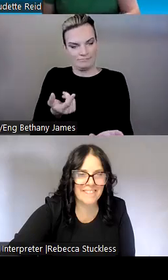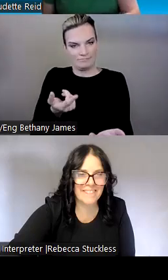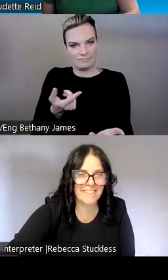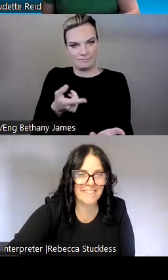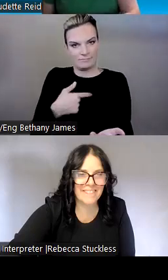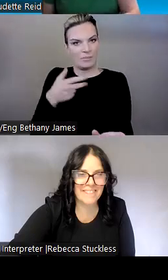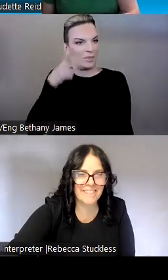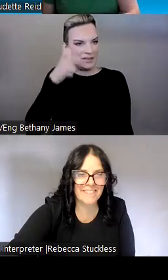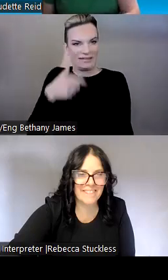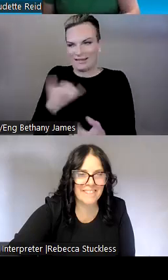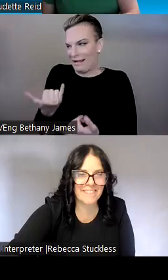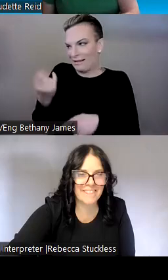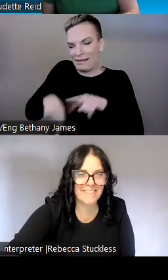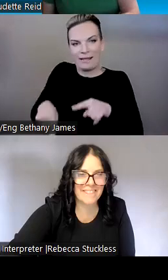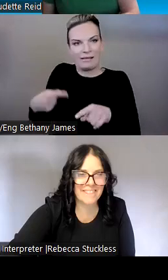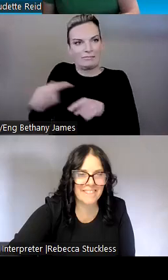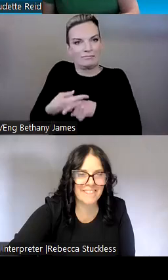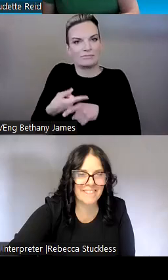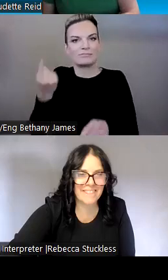later time as well.